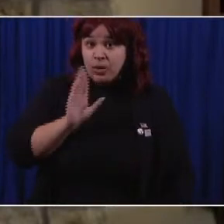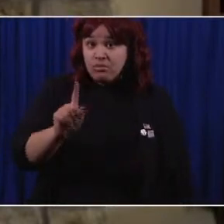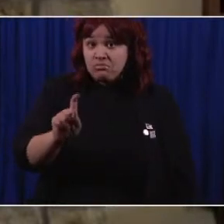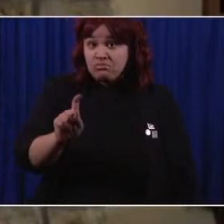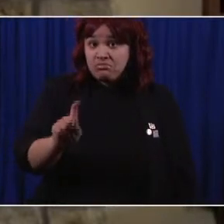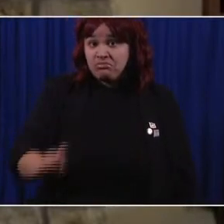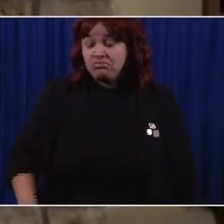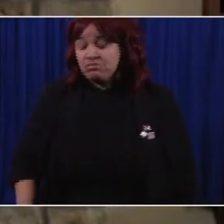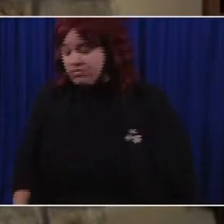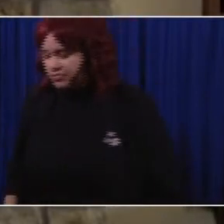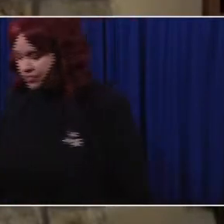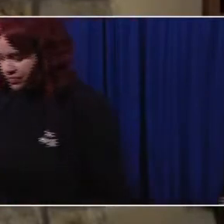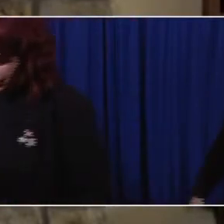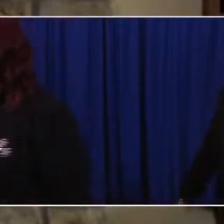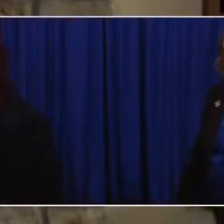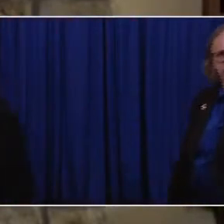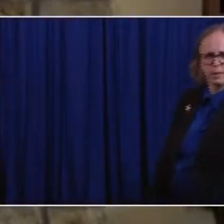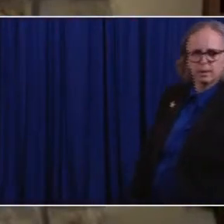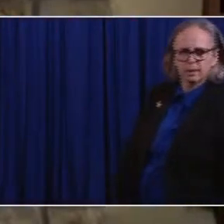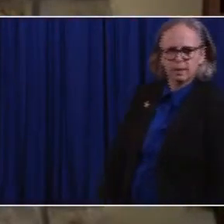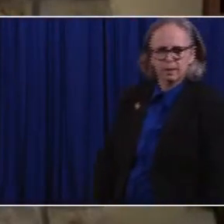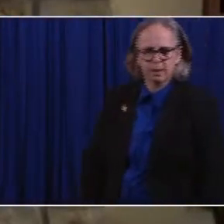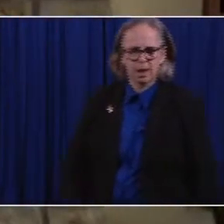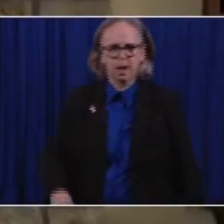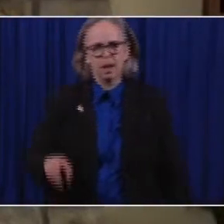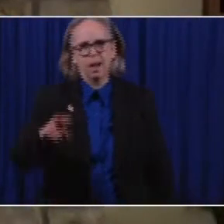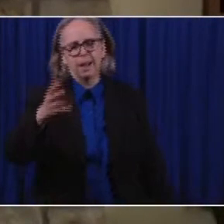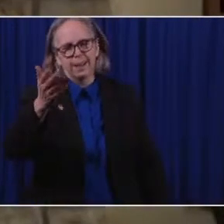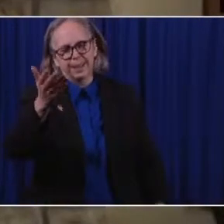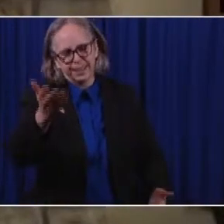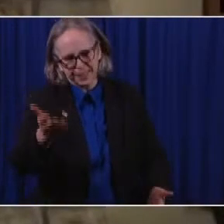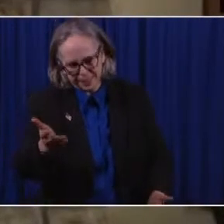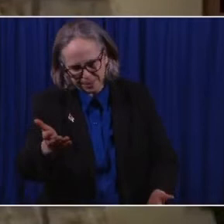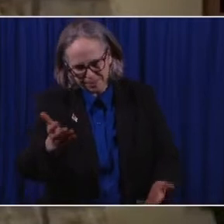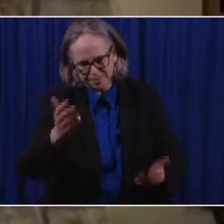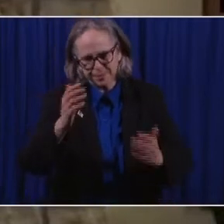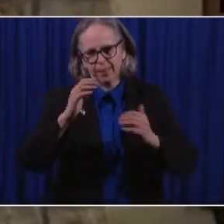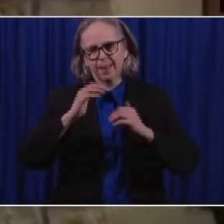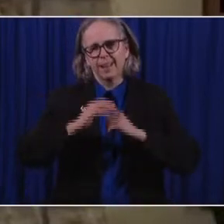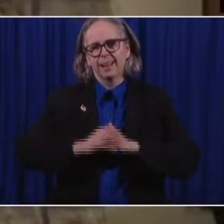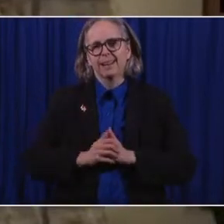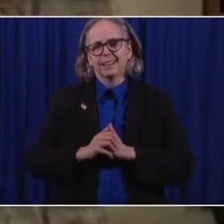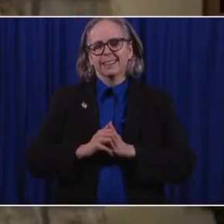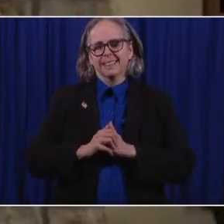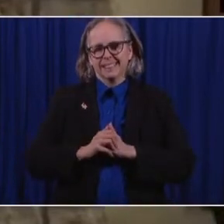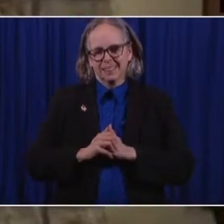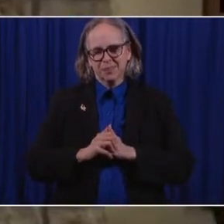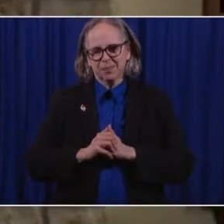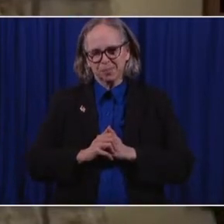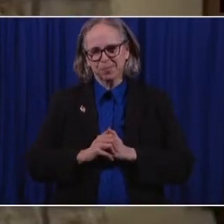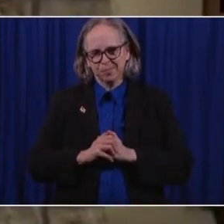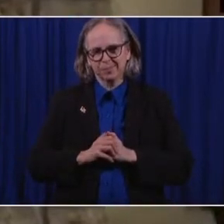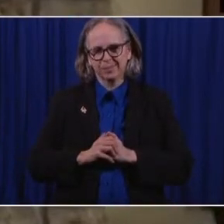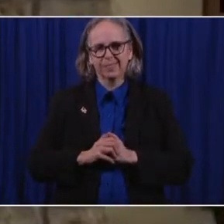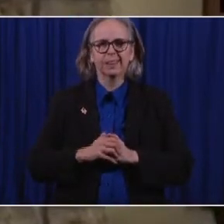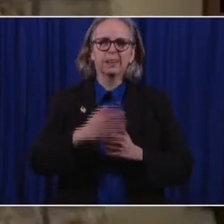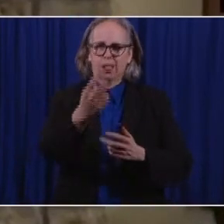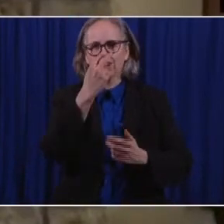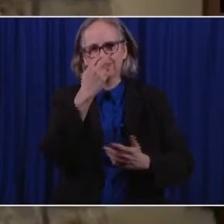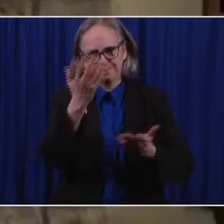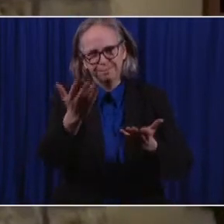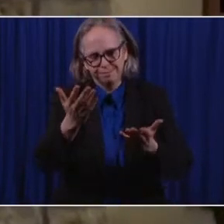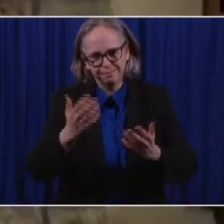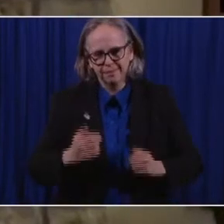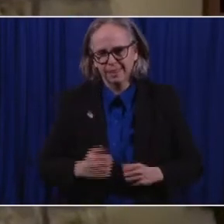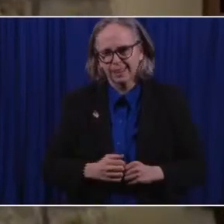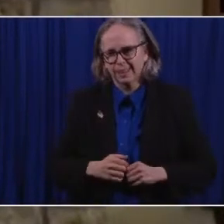Well, when you talk about the State House, you're talking about outside, I assume. Look,